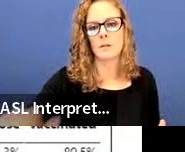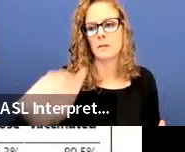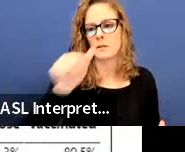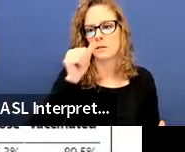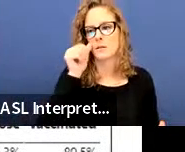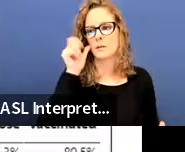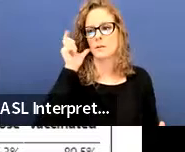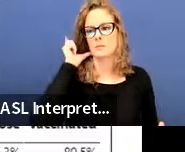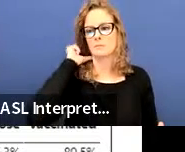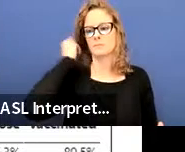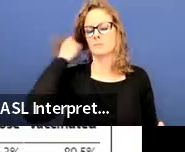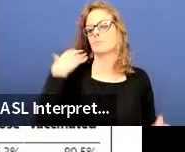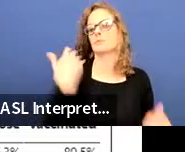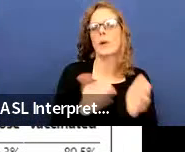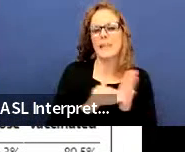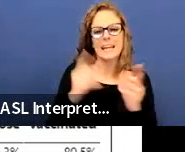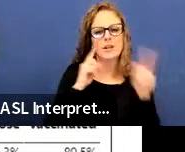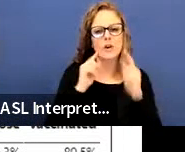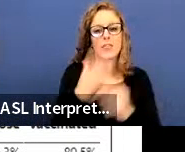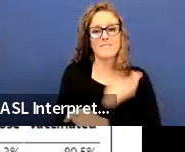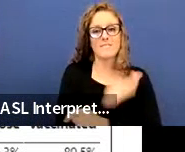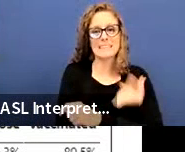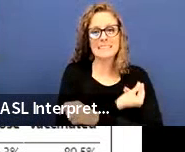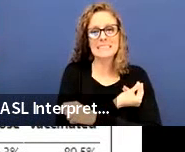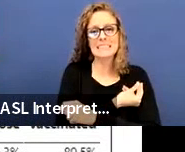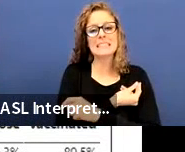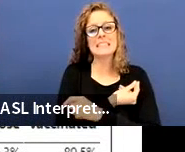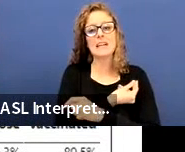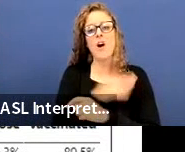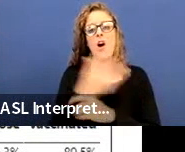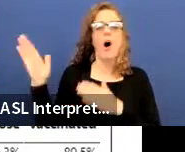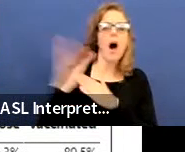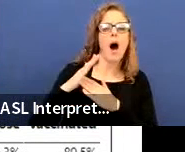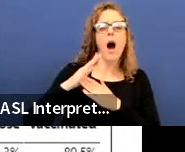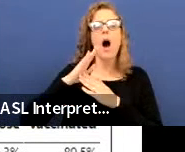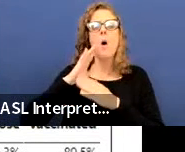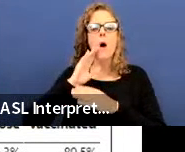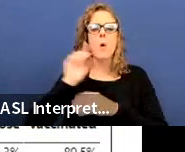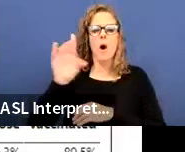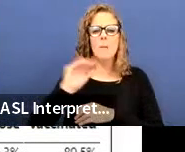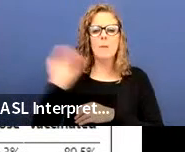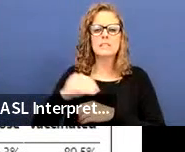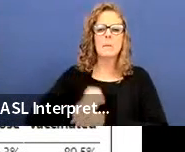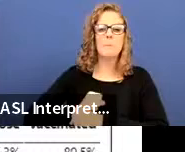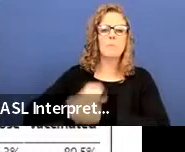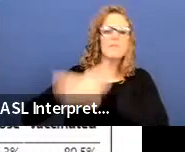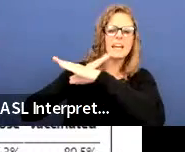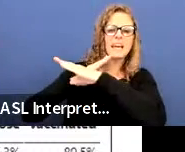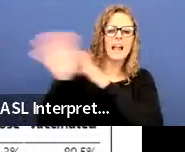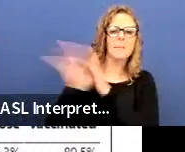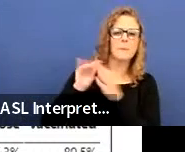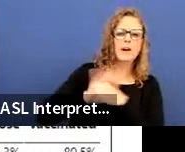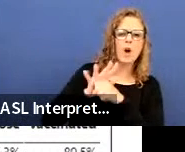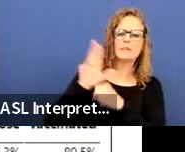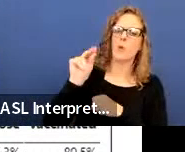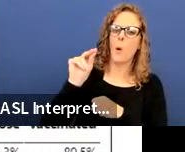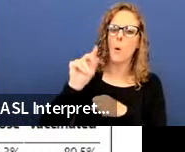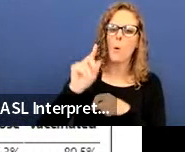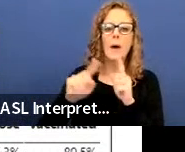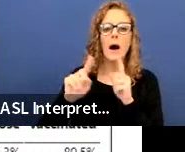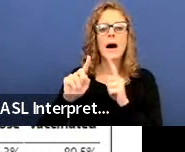Again, you've heard vaccine maybe not as good at preventing infection, but maybe still holding up against severe